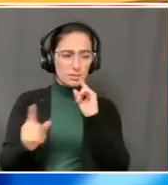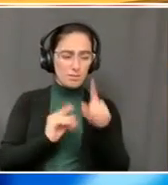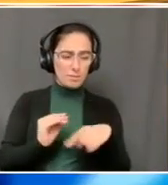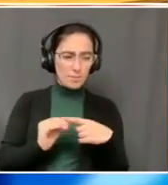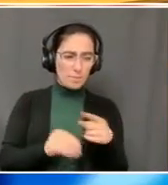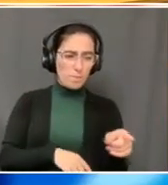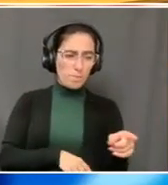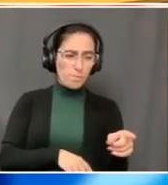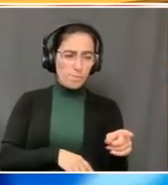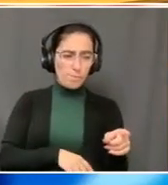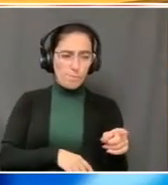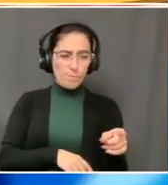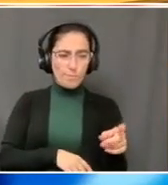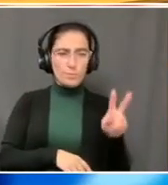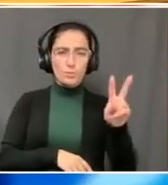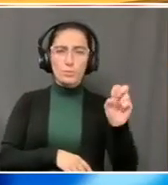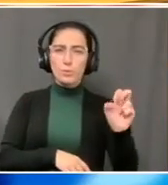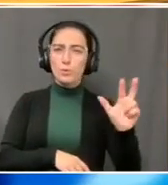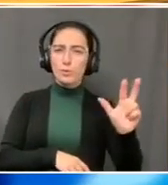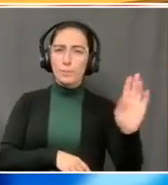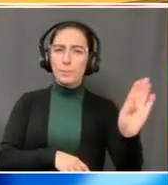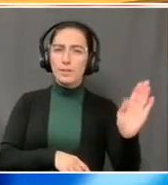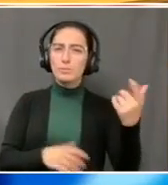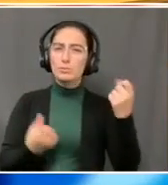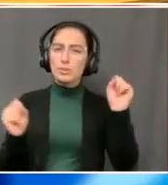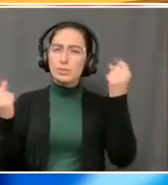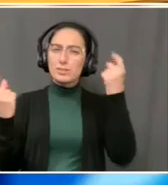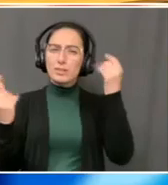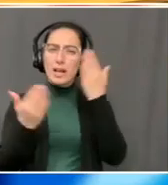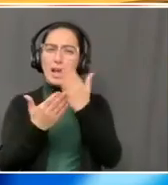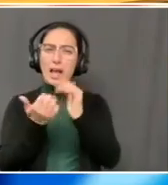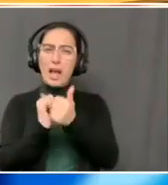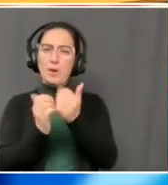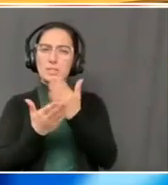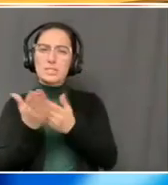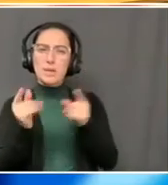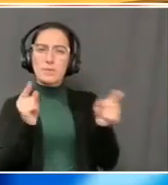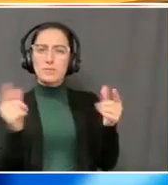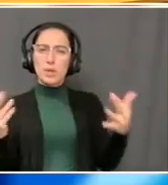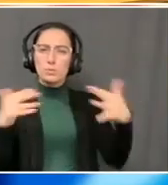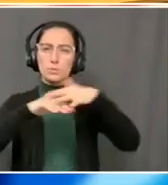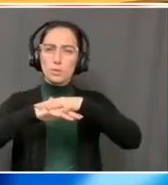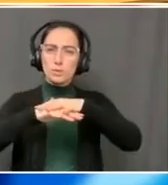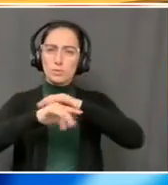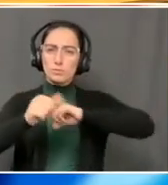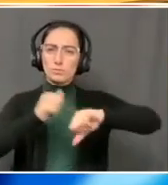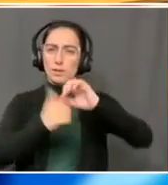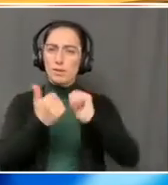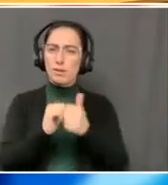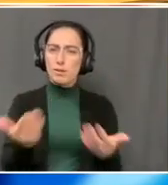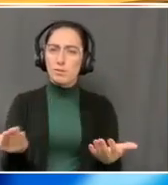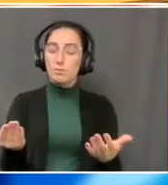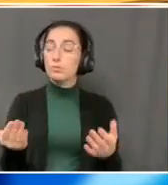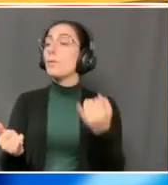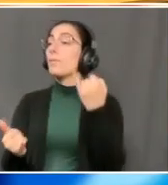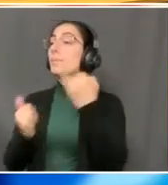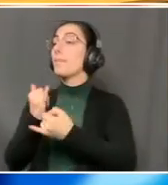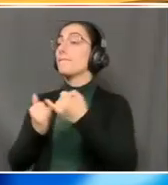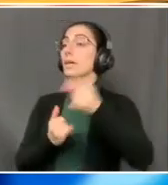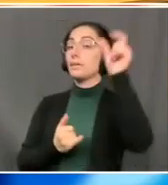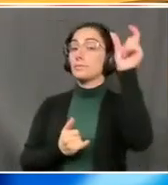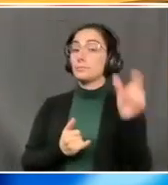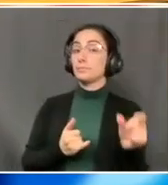we're talking about 2.3 billion. So I'm just trying to understand how some of these slides interact with one another. So first, the final column, the grand total is